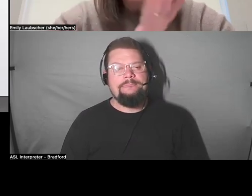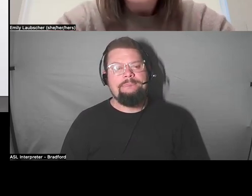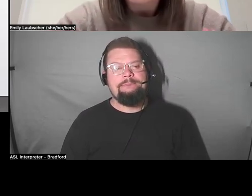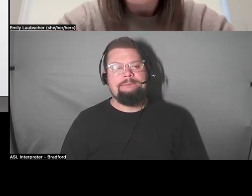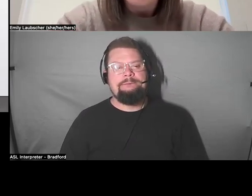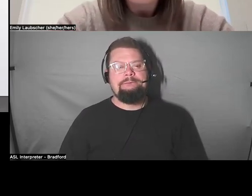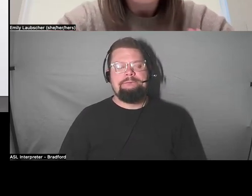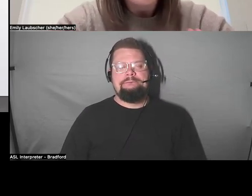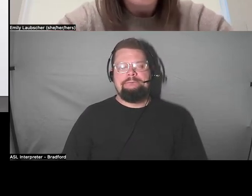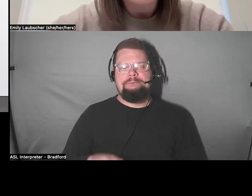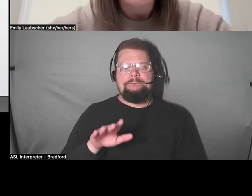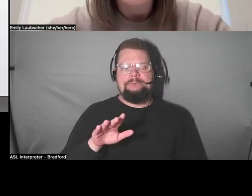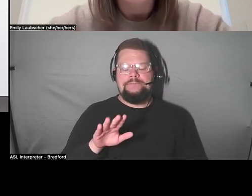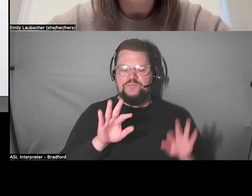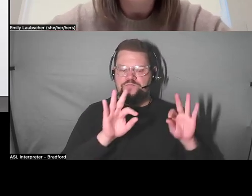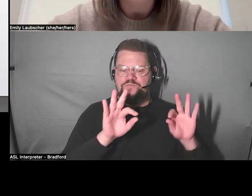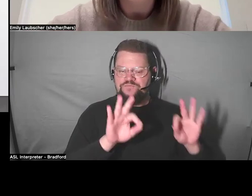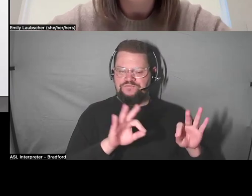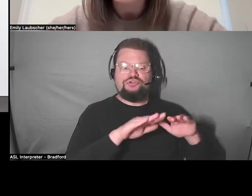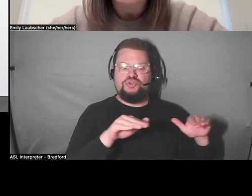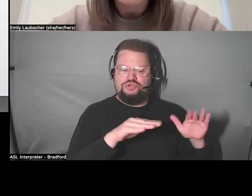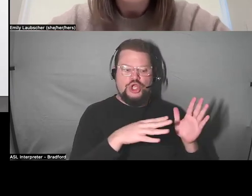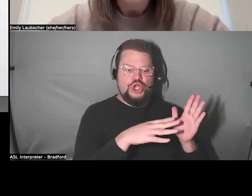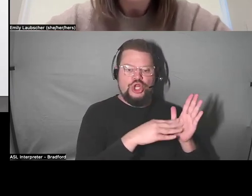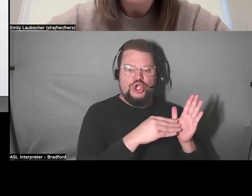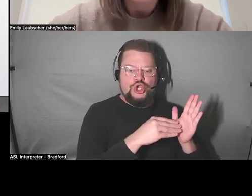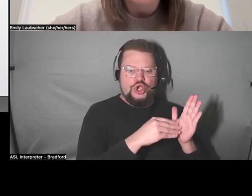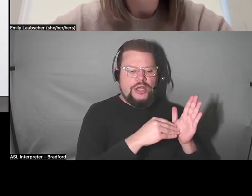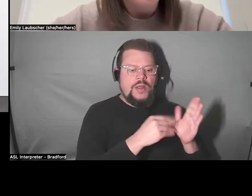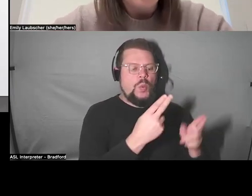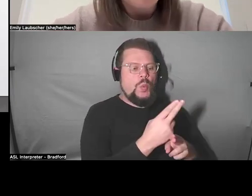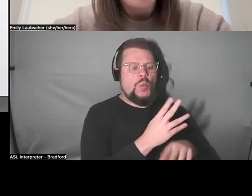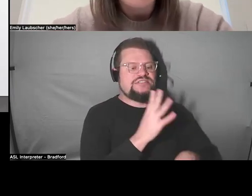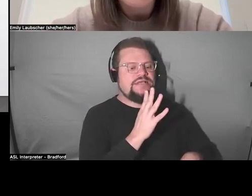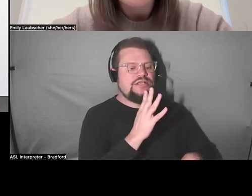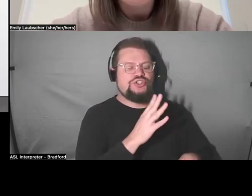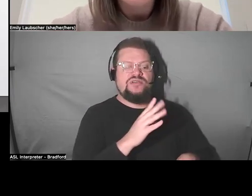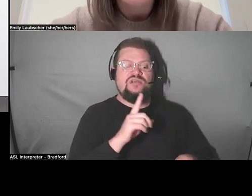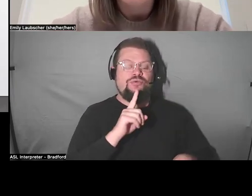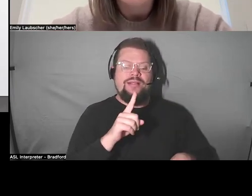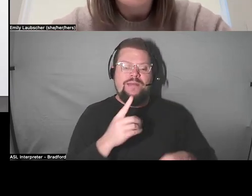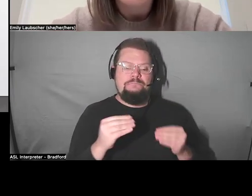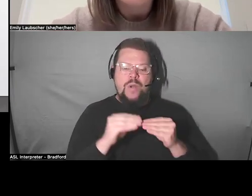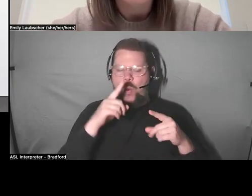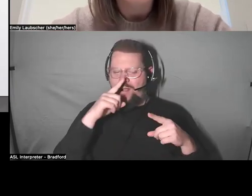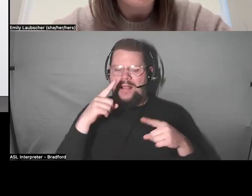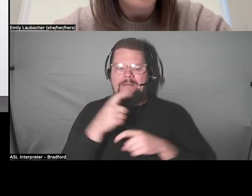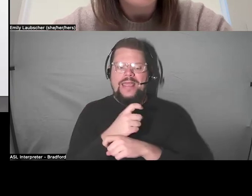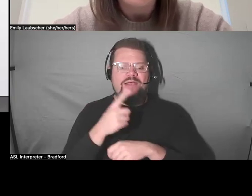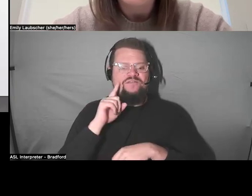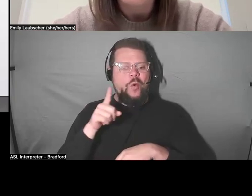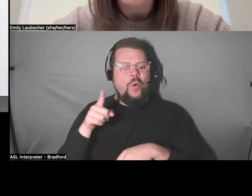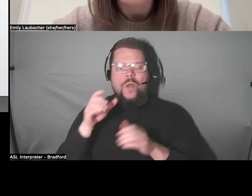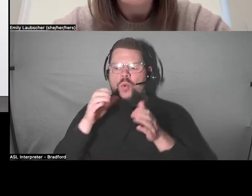So that's all fine and well for children who are learning to use speech, but the picture is more complicated for beginning communicators who rely